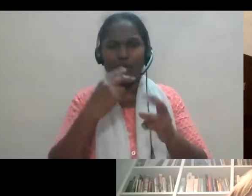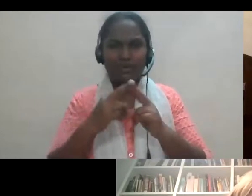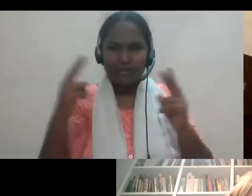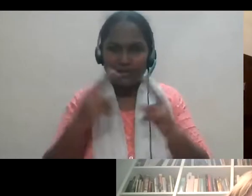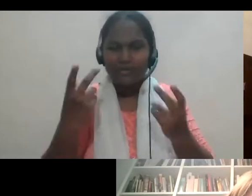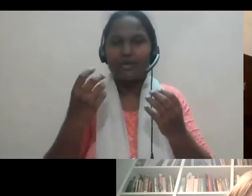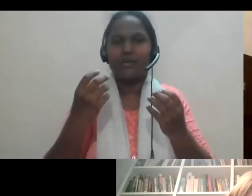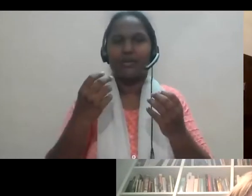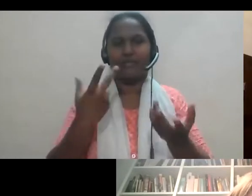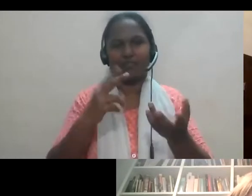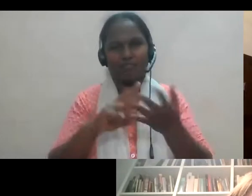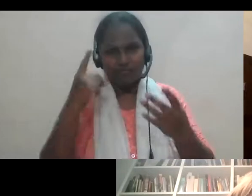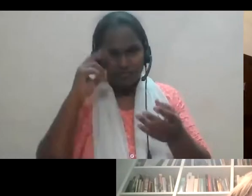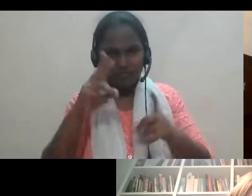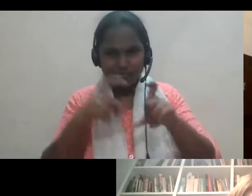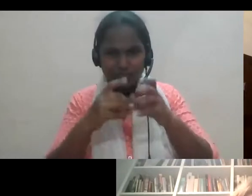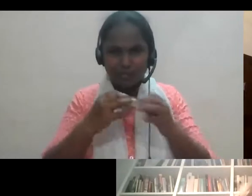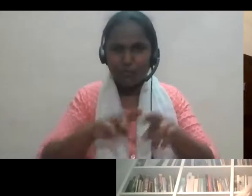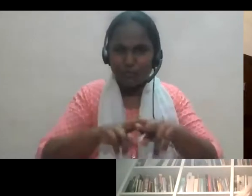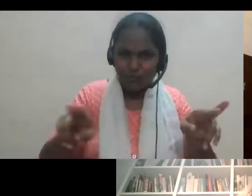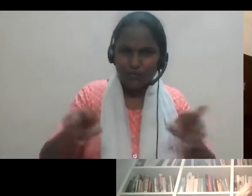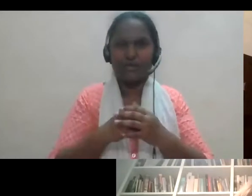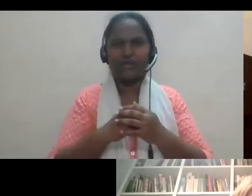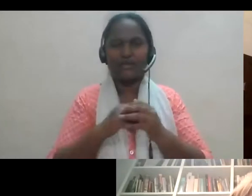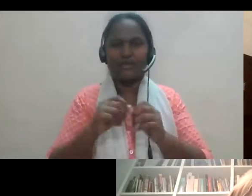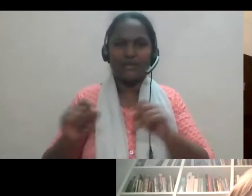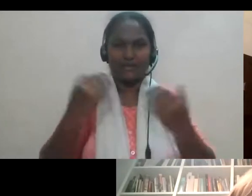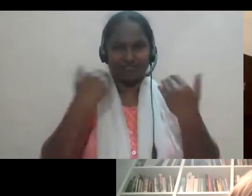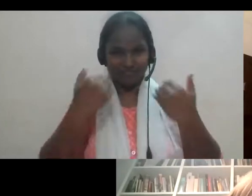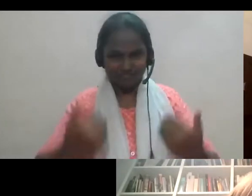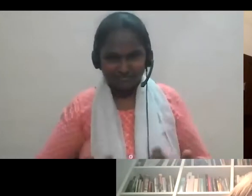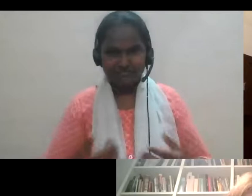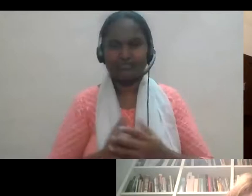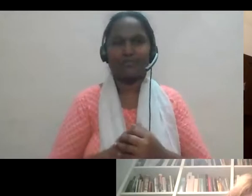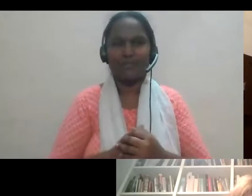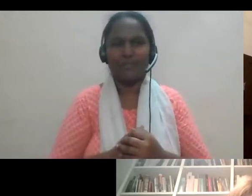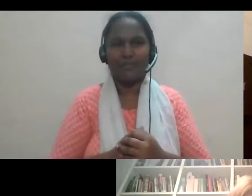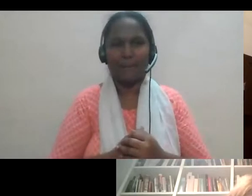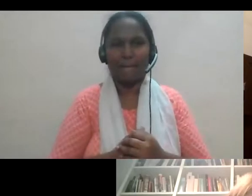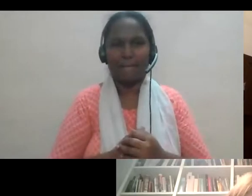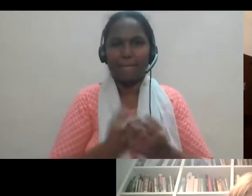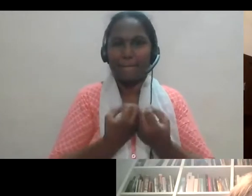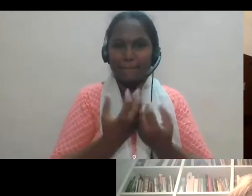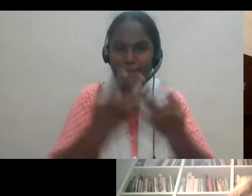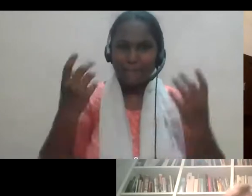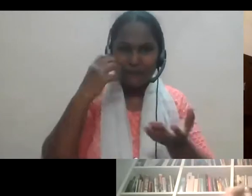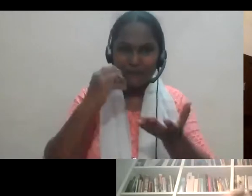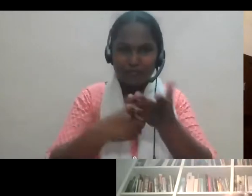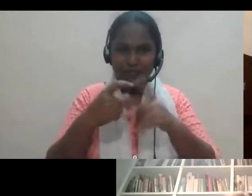vibrant person with a full personality and and